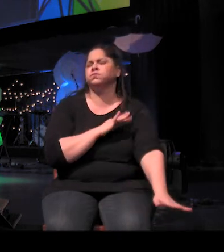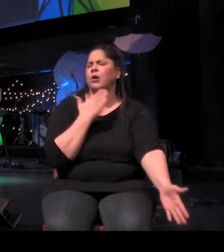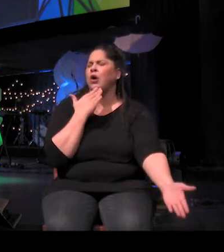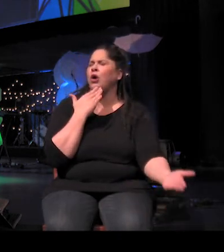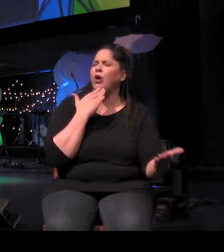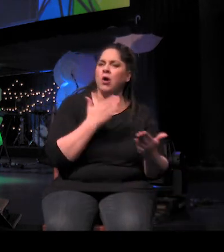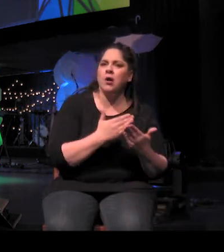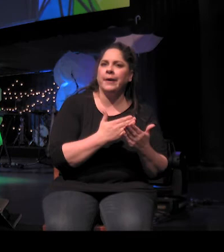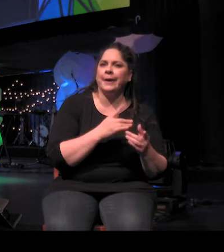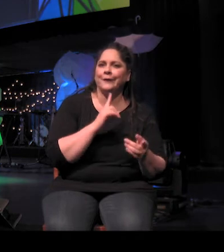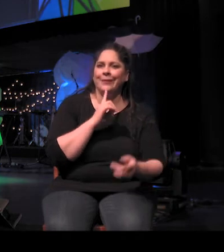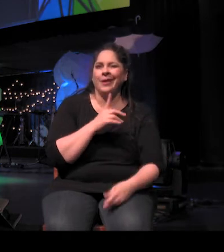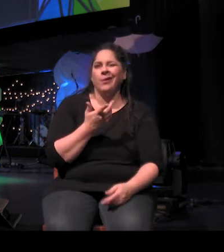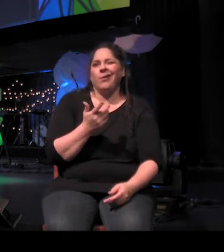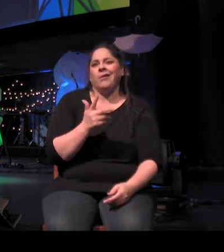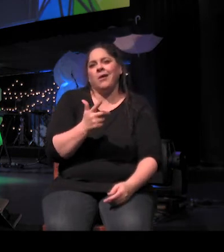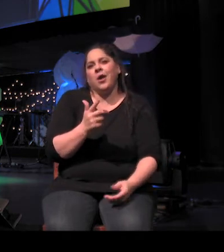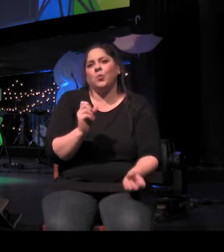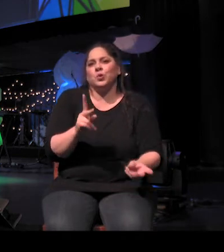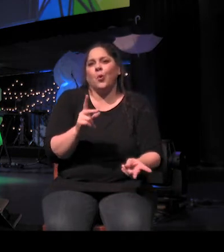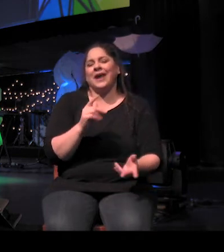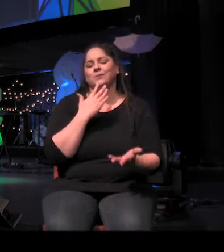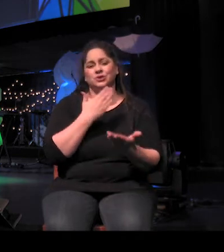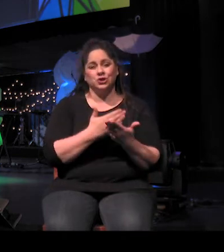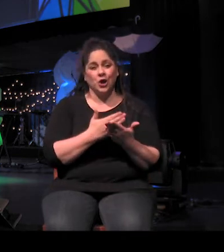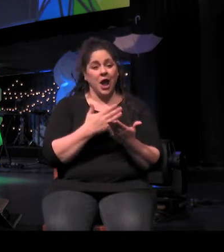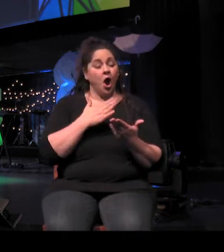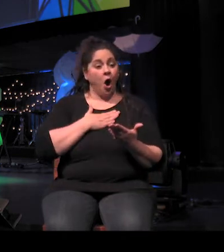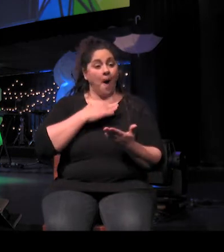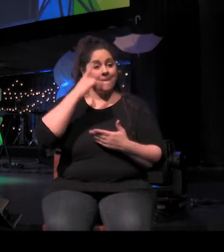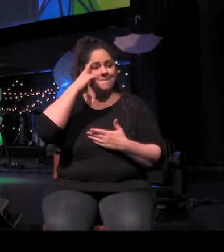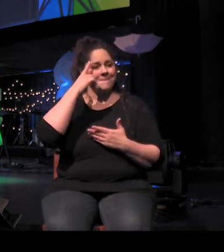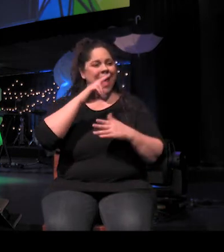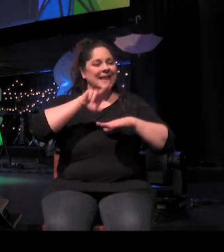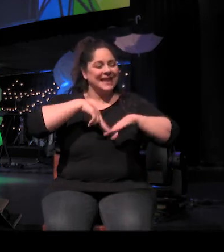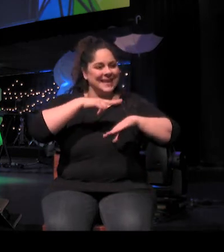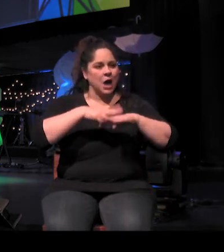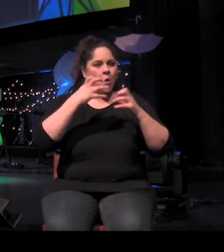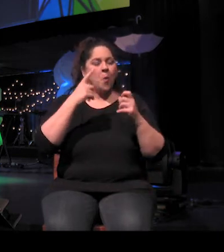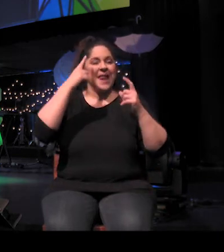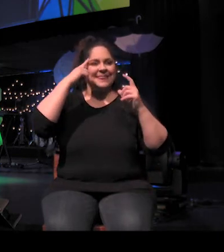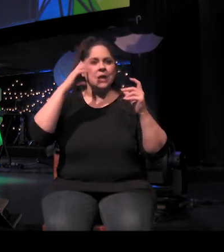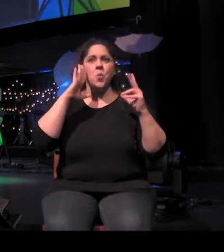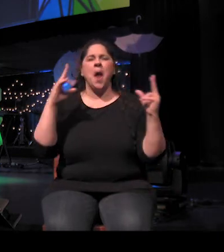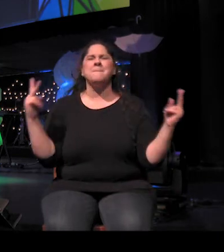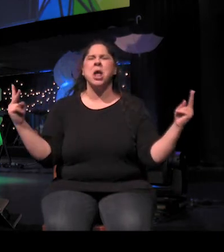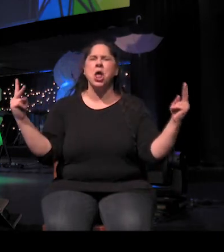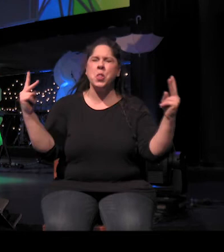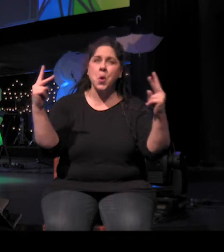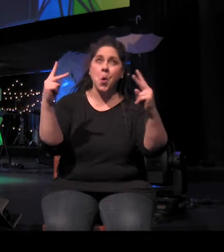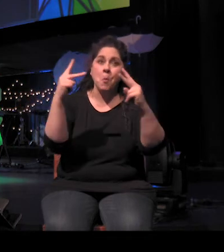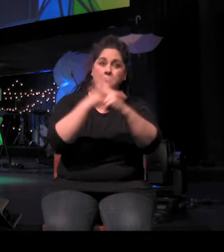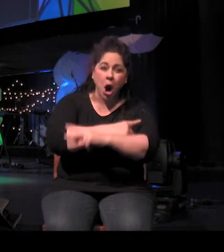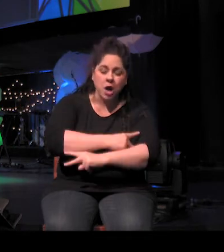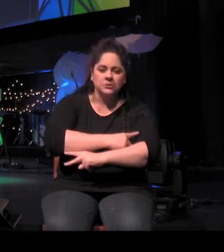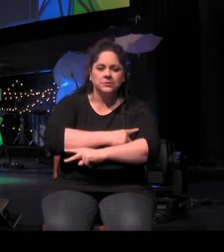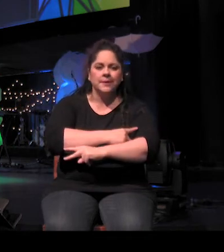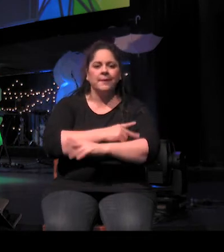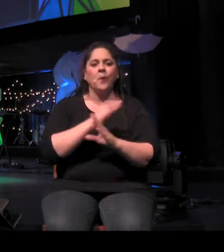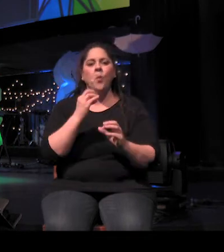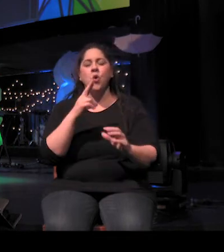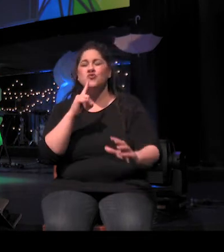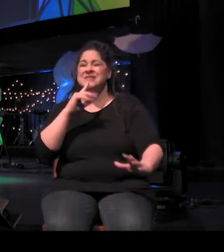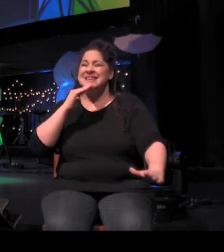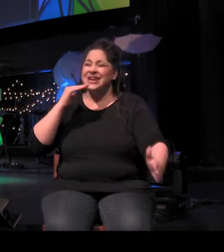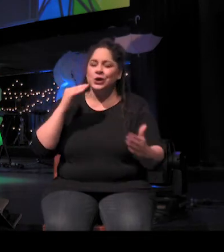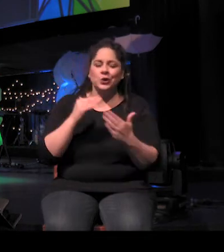they actually are, and bad things are going to be way worse. It's our cognitive bias in that way. So when it comes to